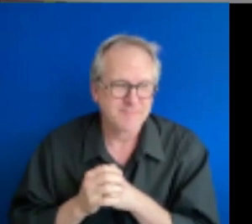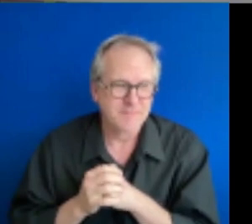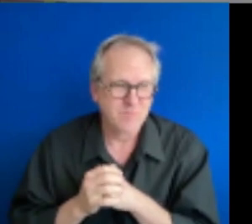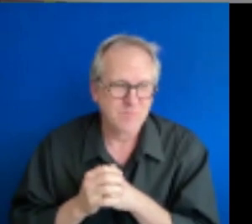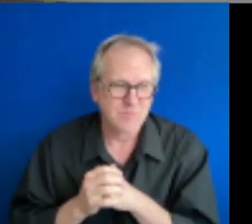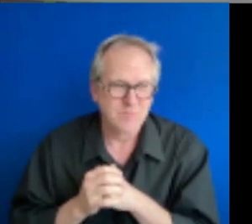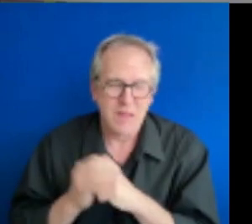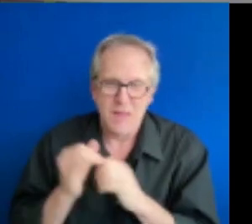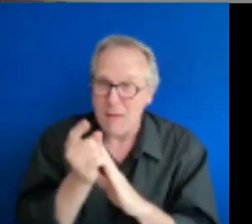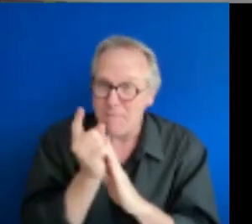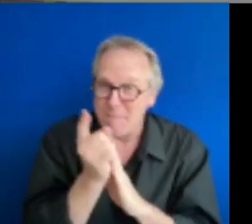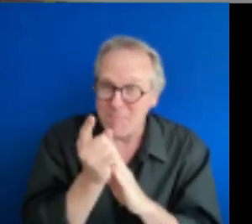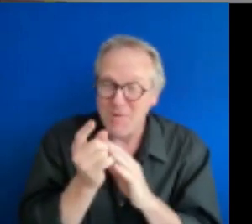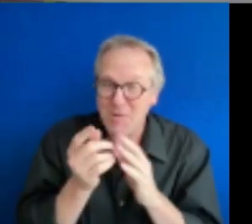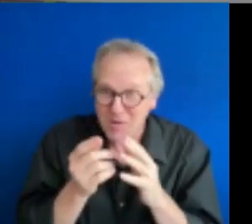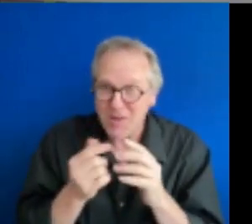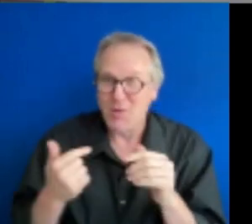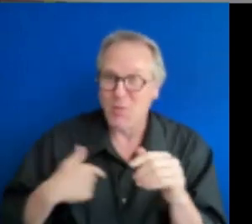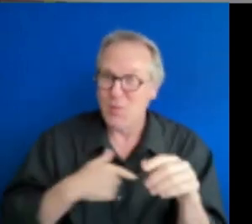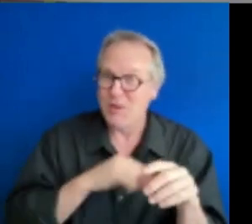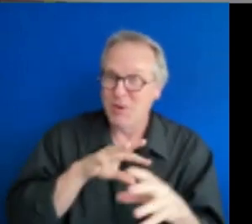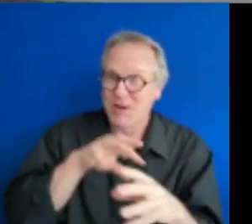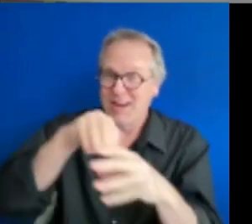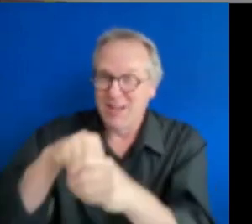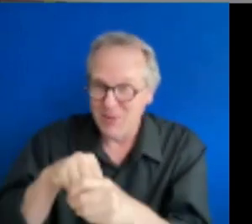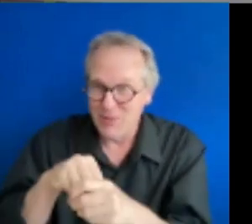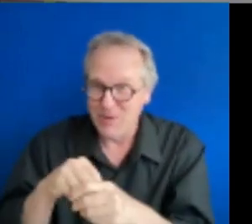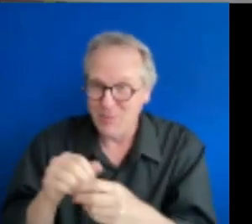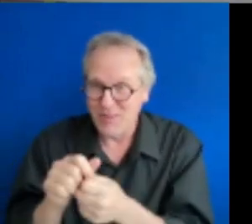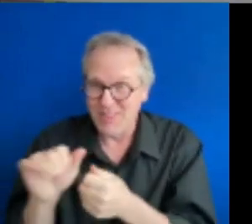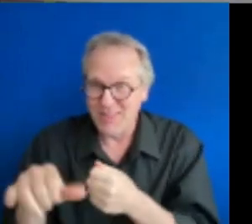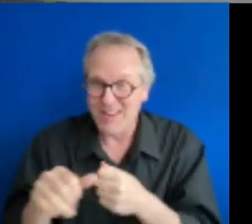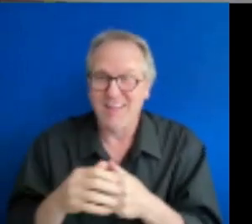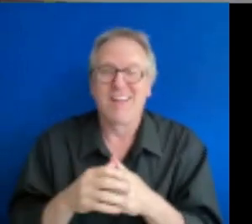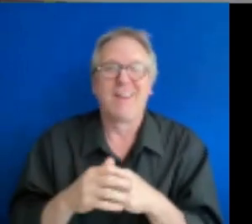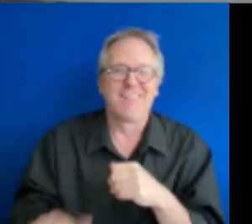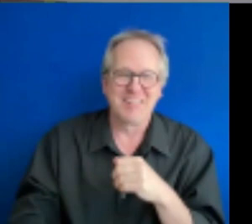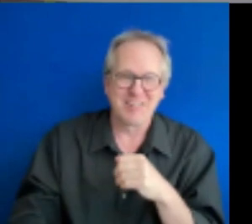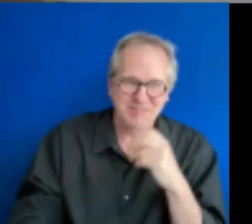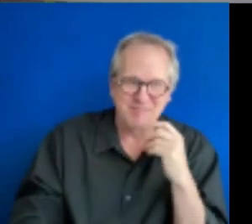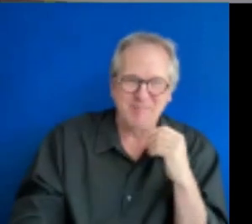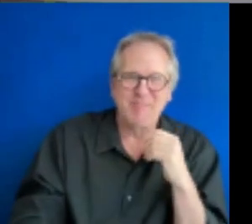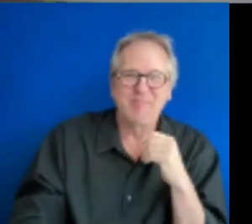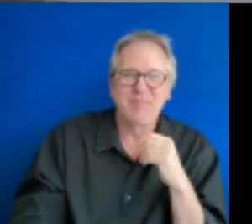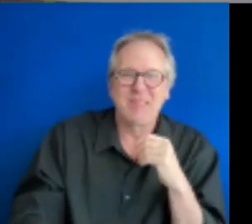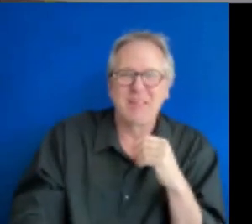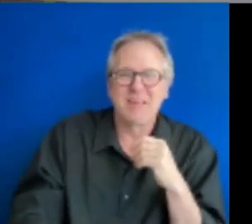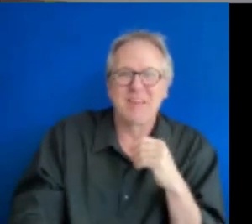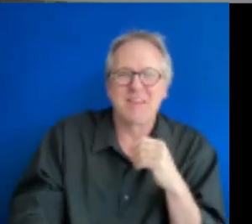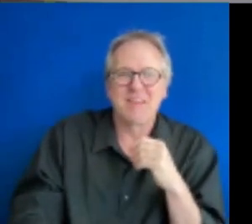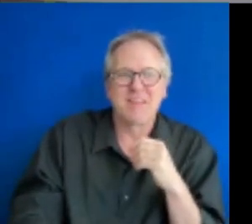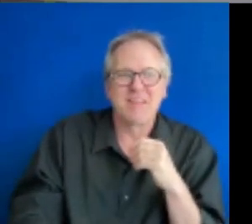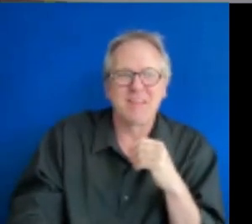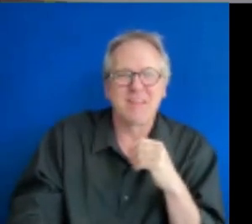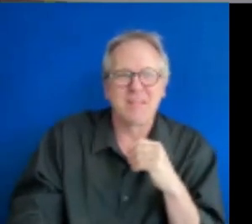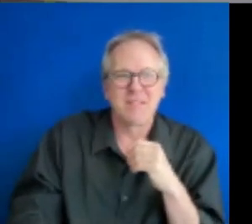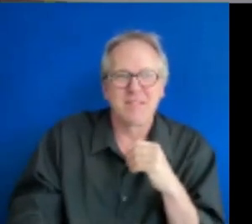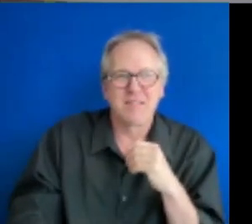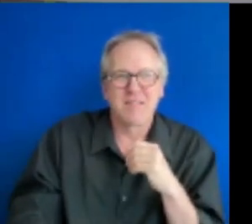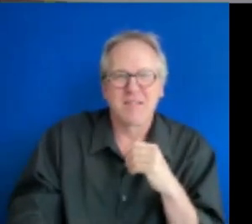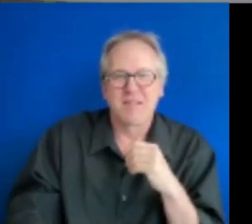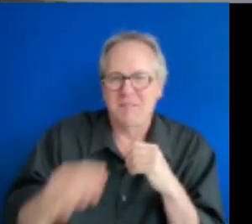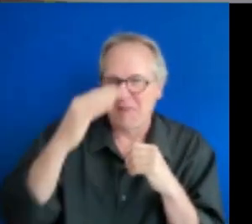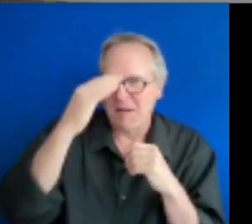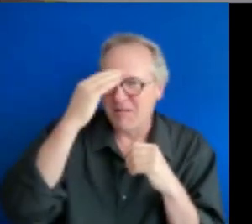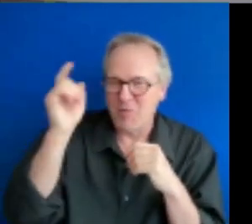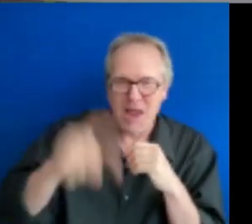And the minute I saw that we were included. I knew we had to have this conversation. I knew that we had